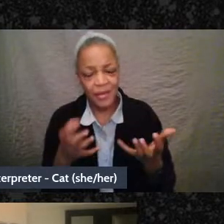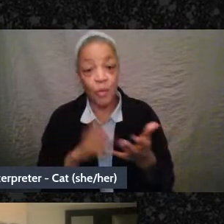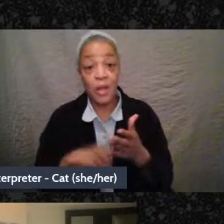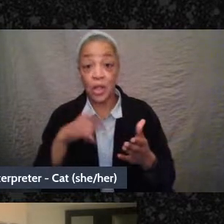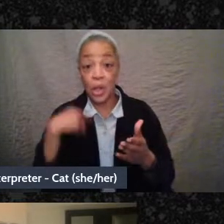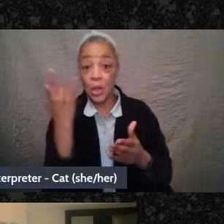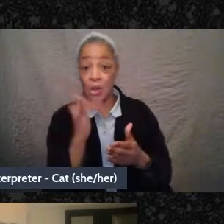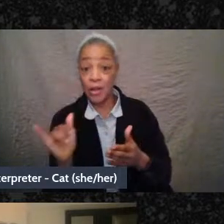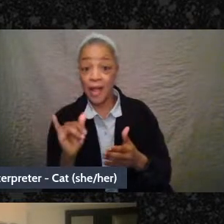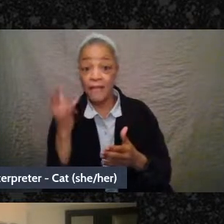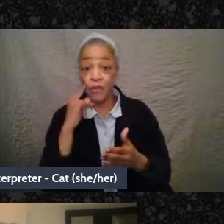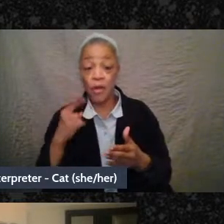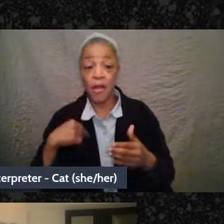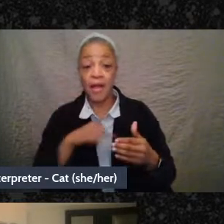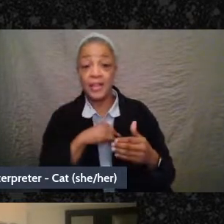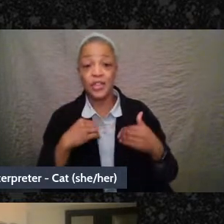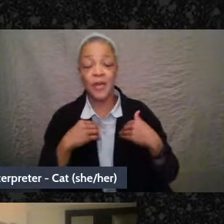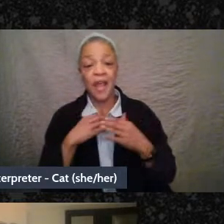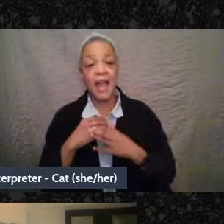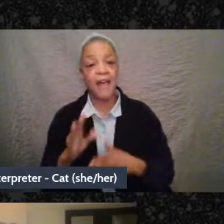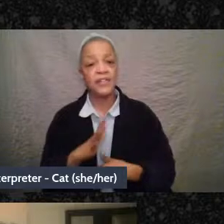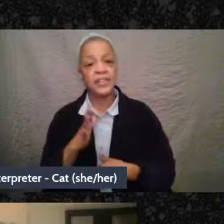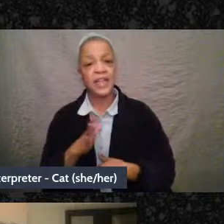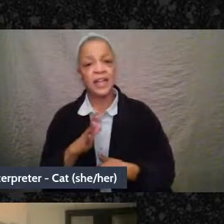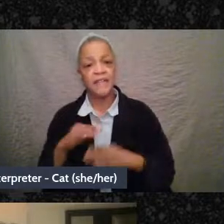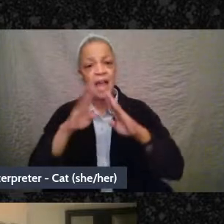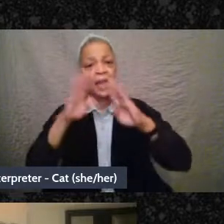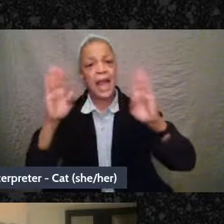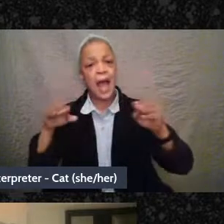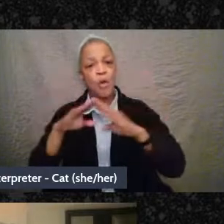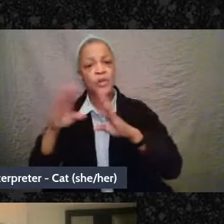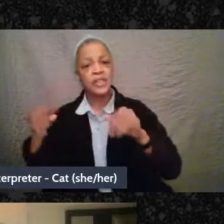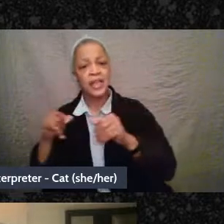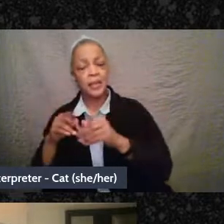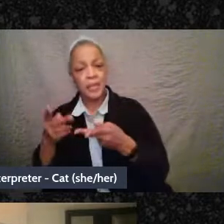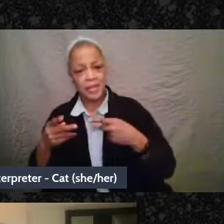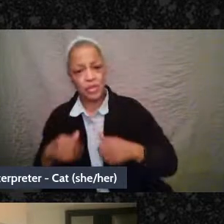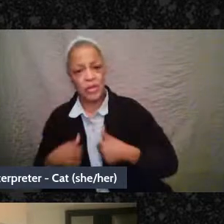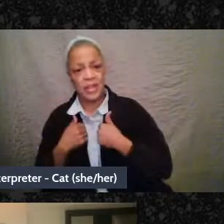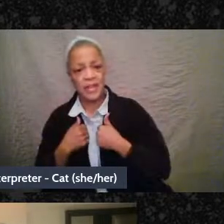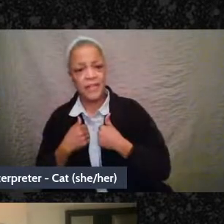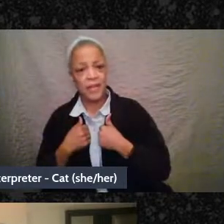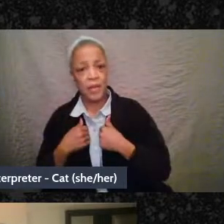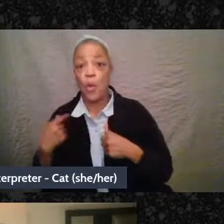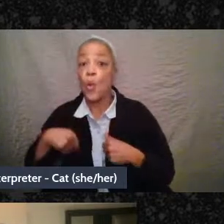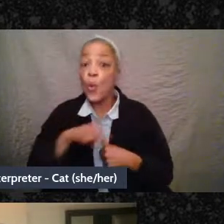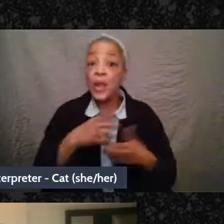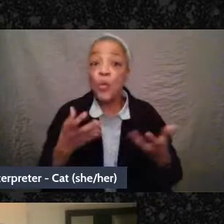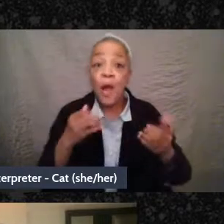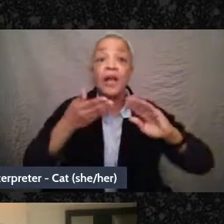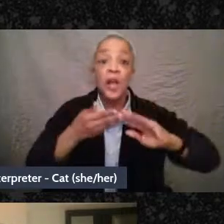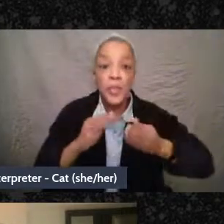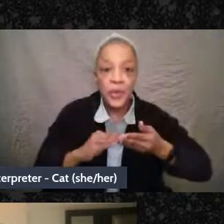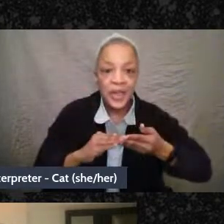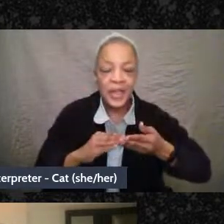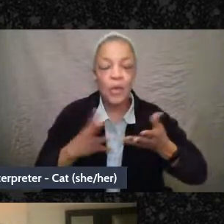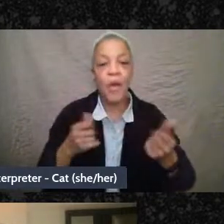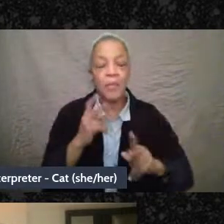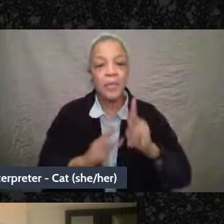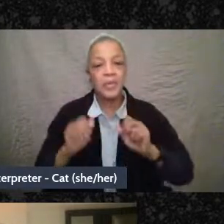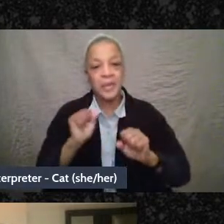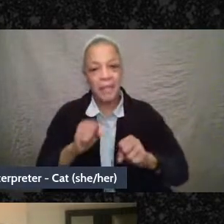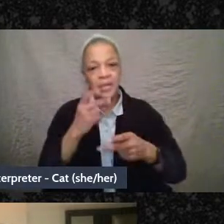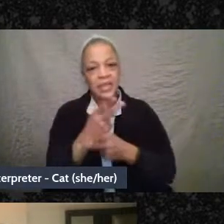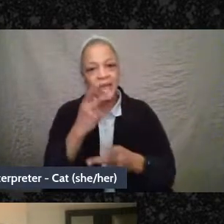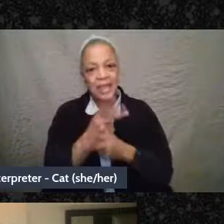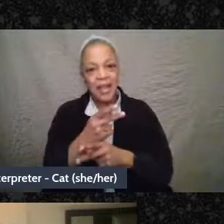to have dignified housing? And people kept going back to, well, we want community. We want people to be able to take care of each other's